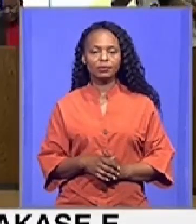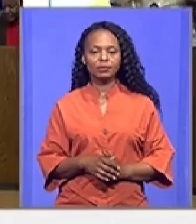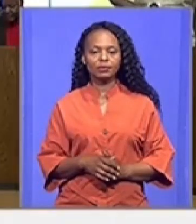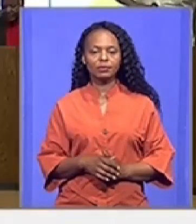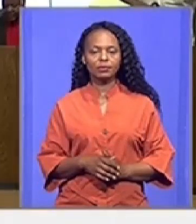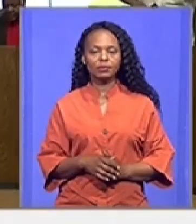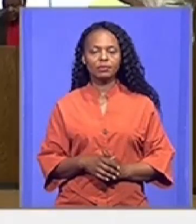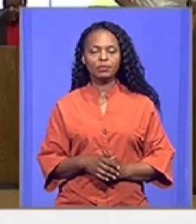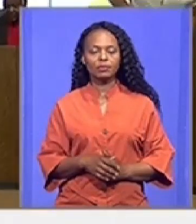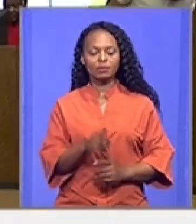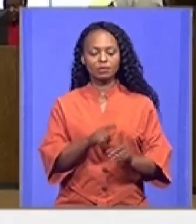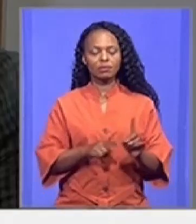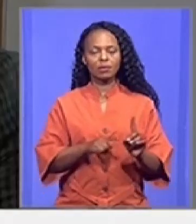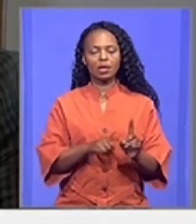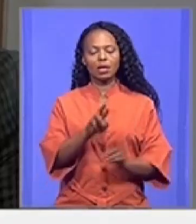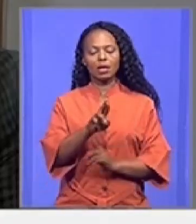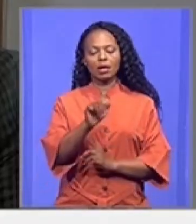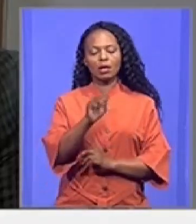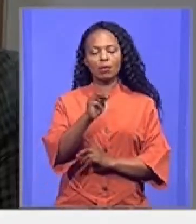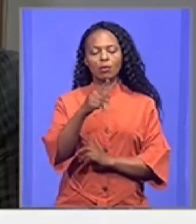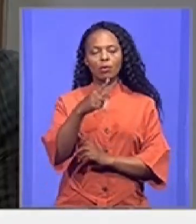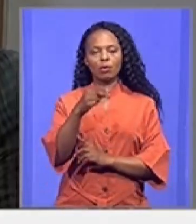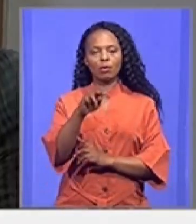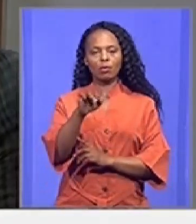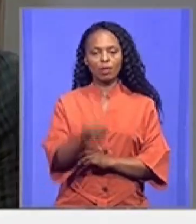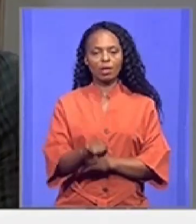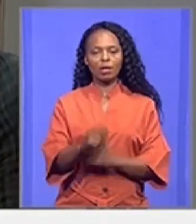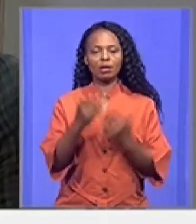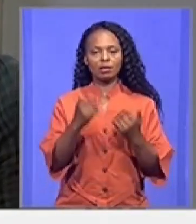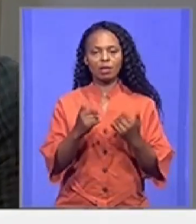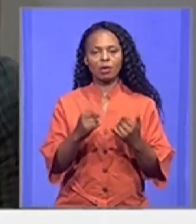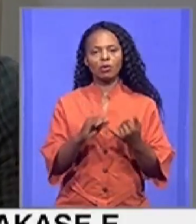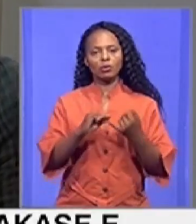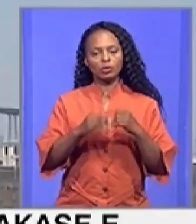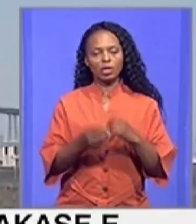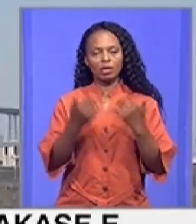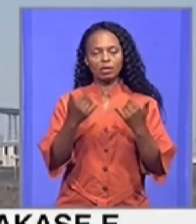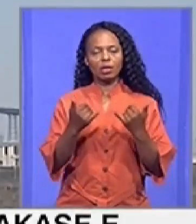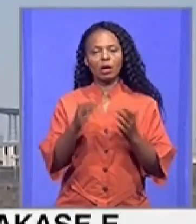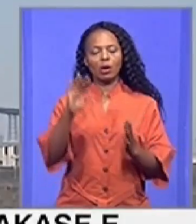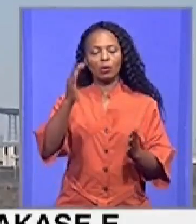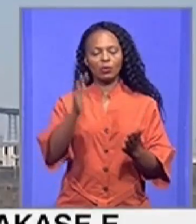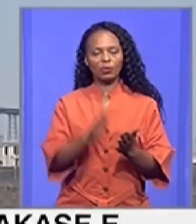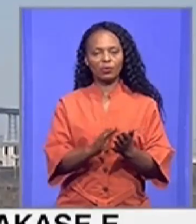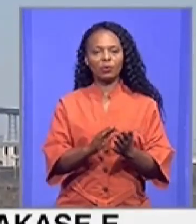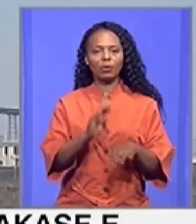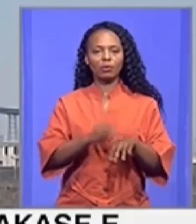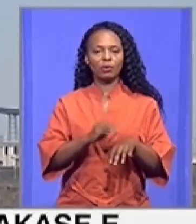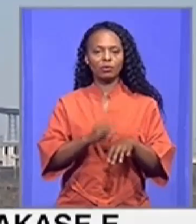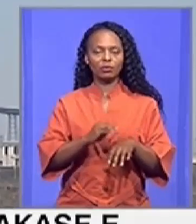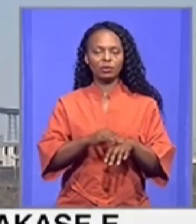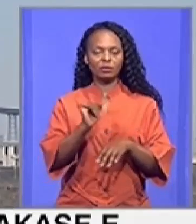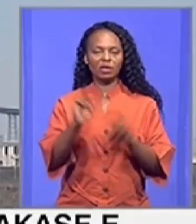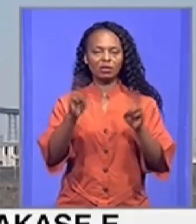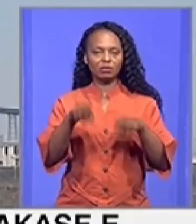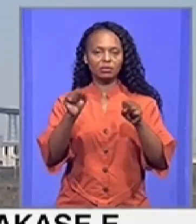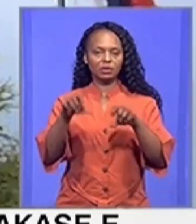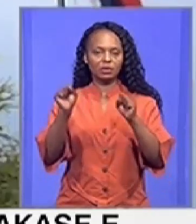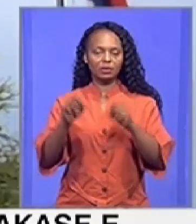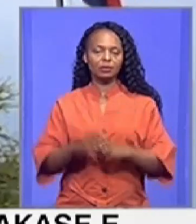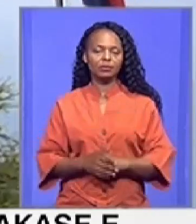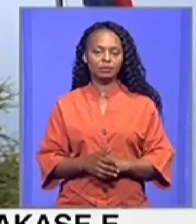Ramokgopa o tobokeditse tlhokeho ya mokgahlelo wa botshelela wa timatima bitsong la ho phethela ditokiso tsa Eskom. So remember now you have unit